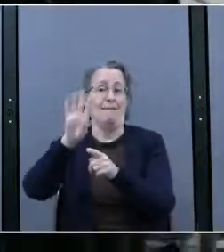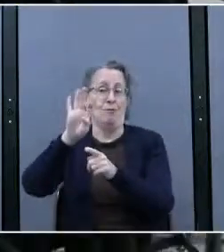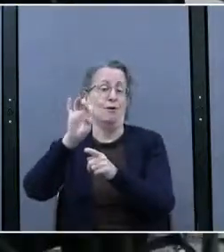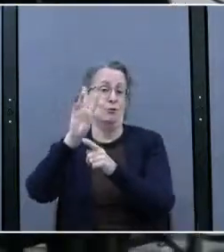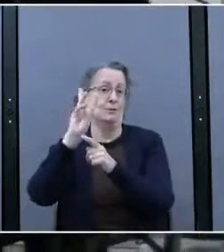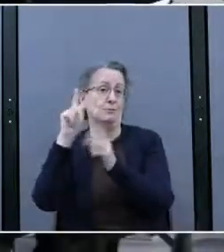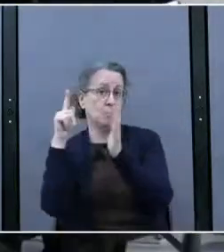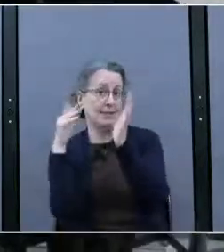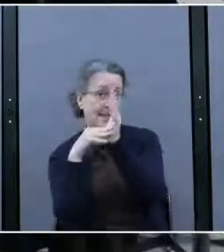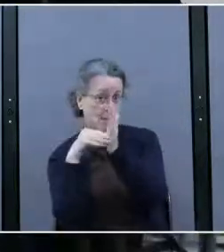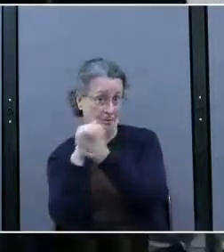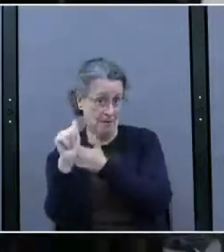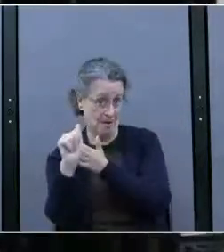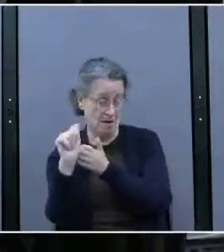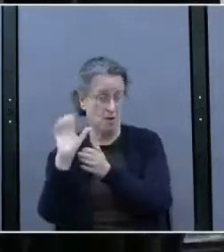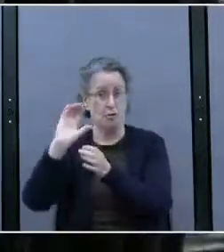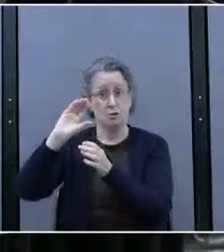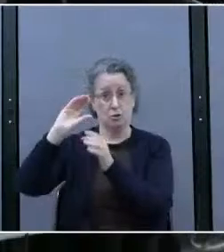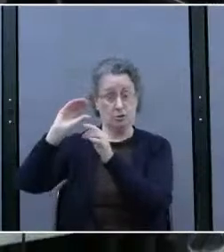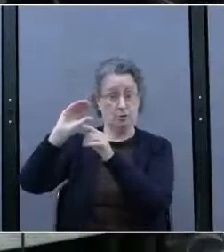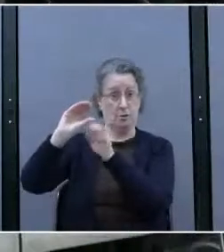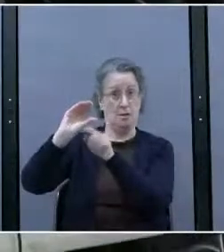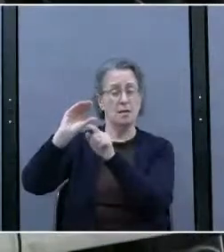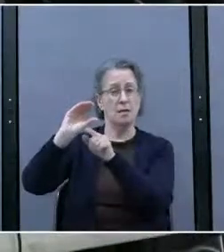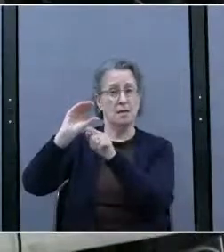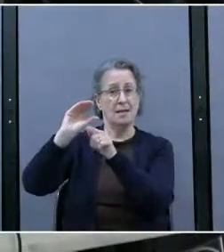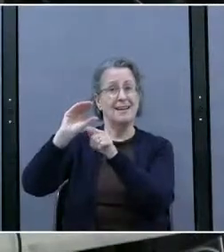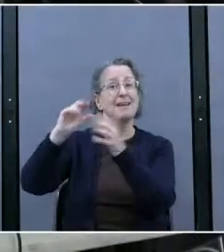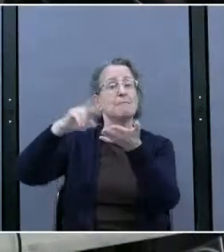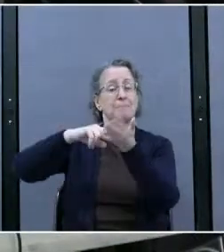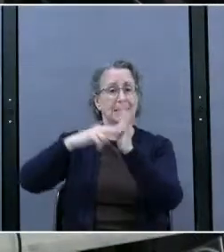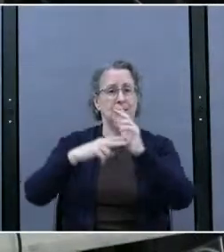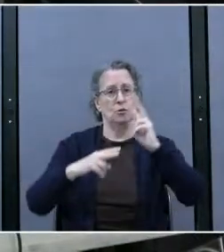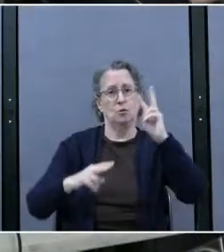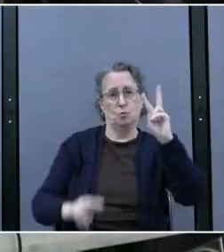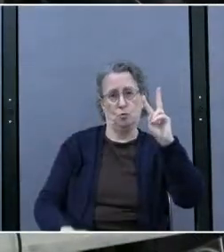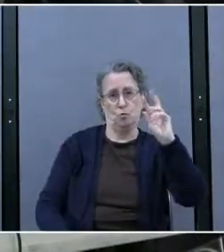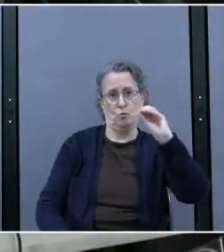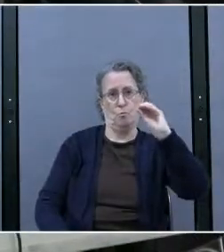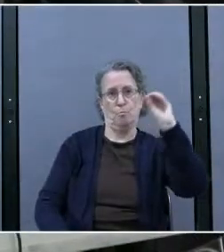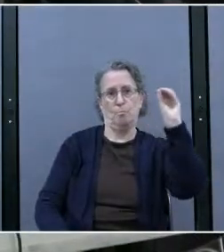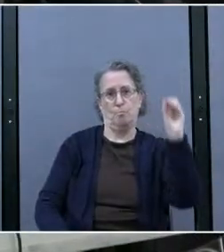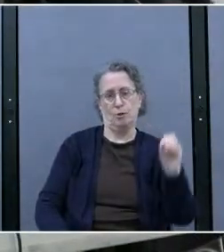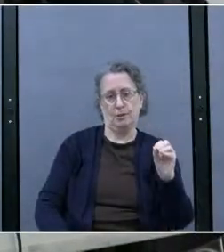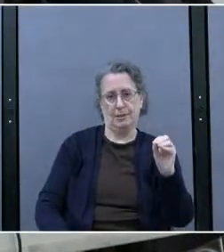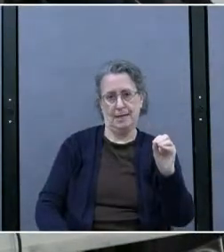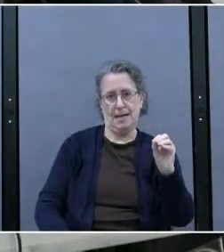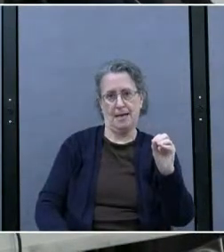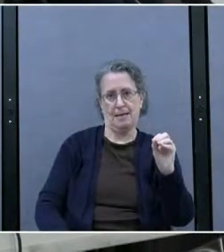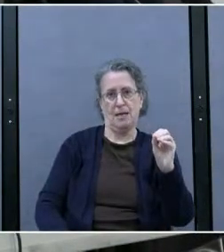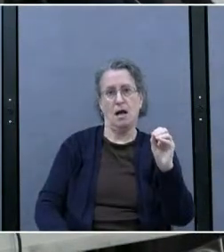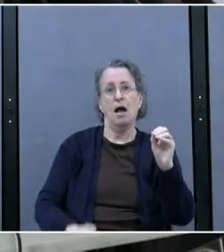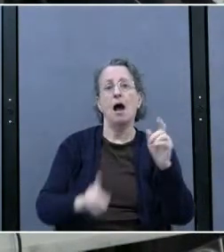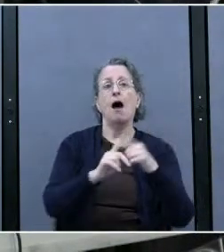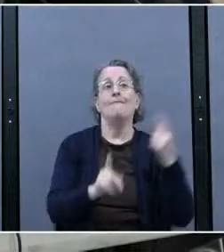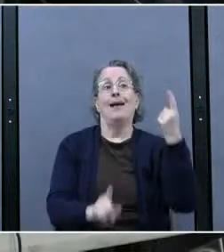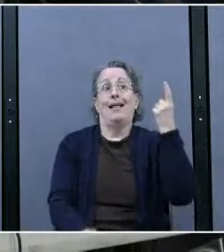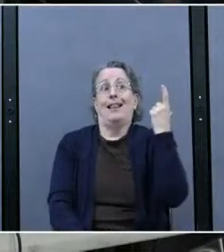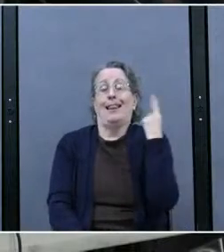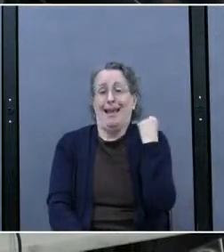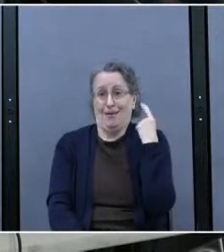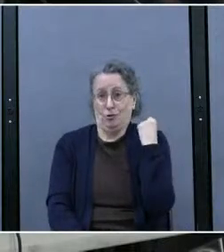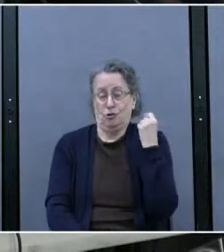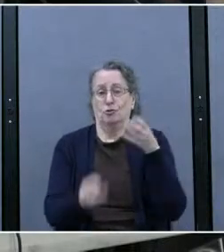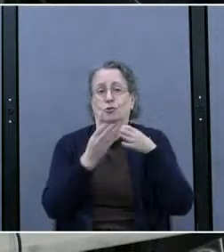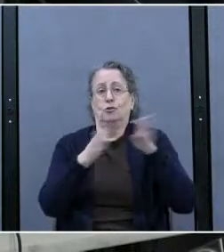461,000, I believe, was equivalent to 2% of the previous general fund budget, the previous year's general